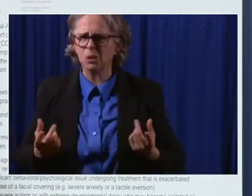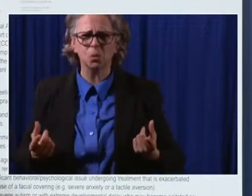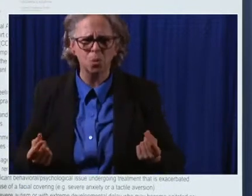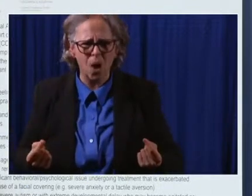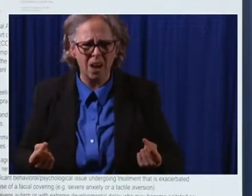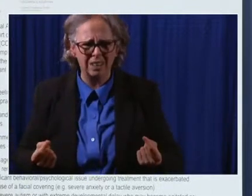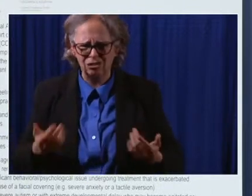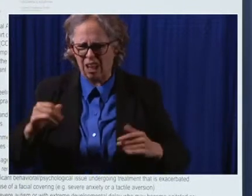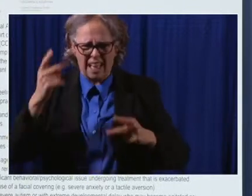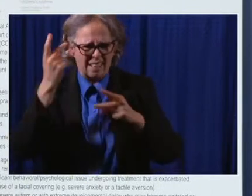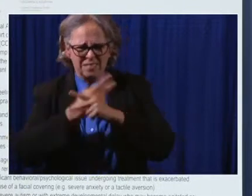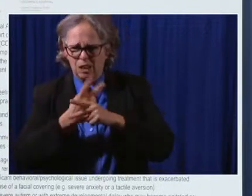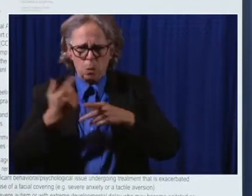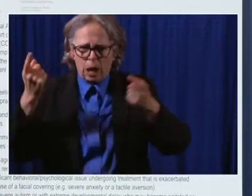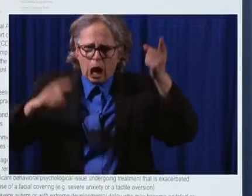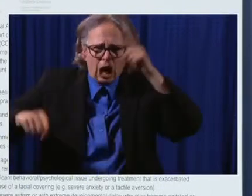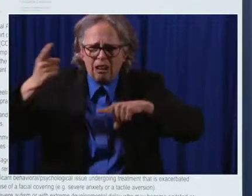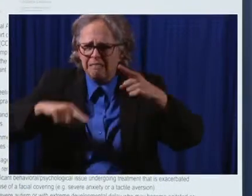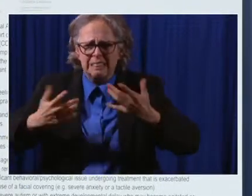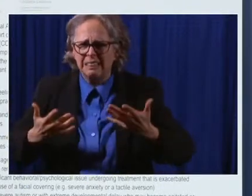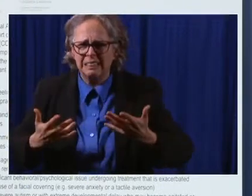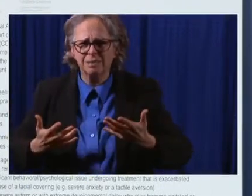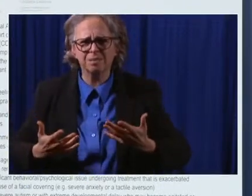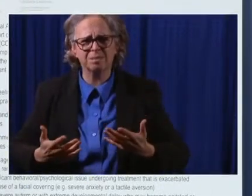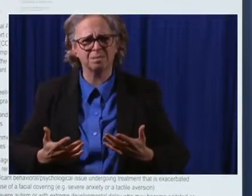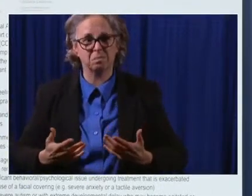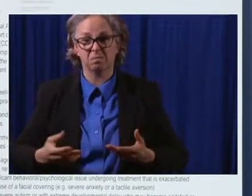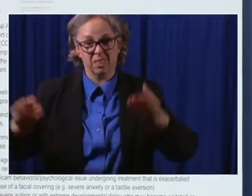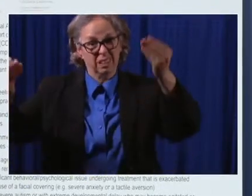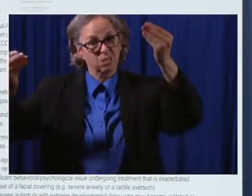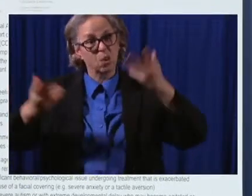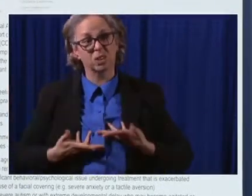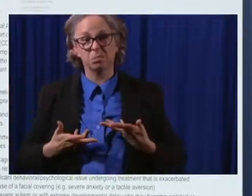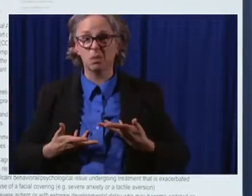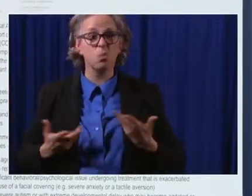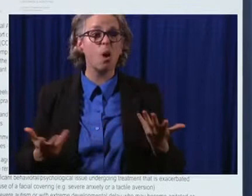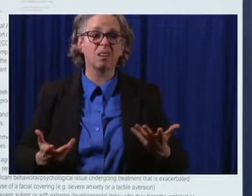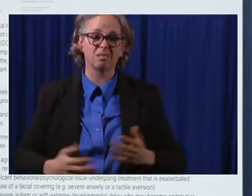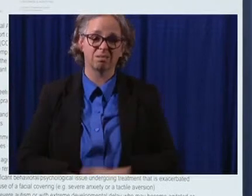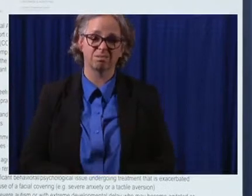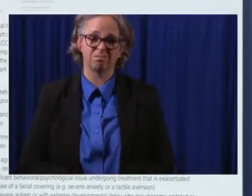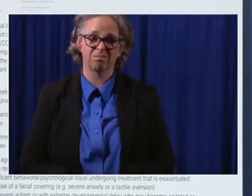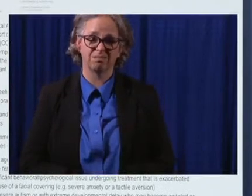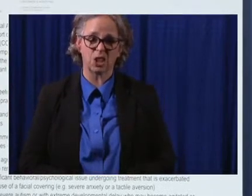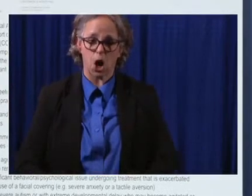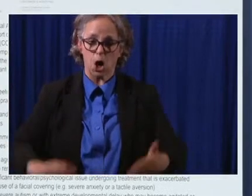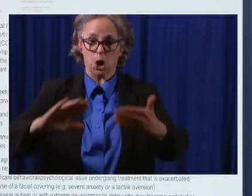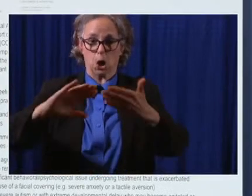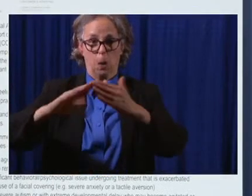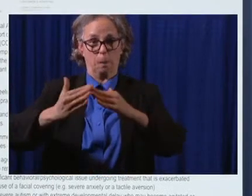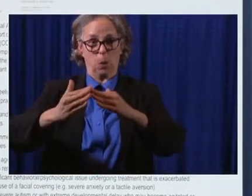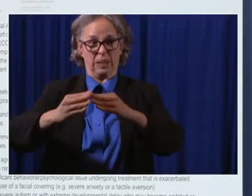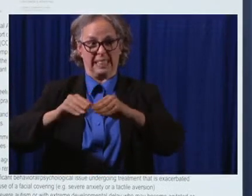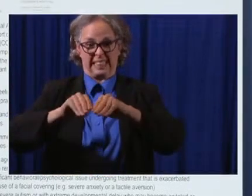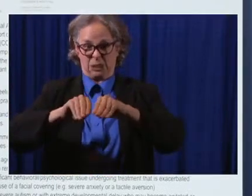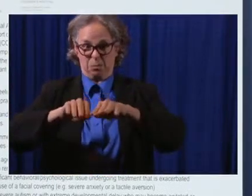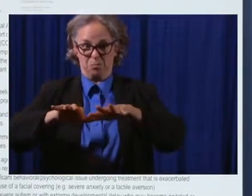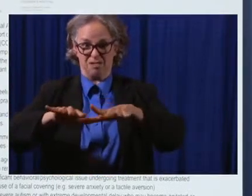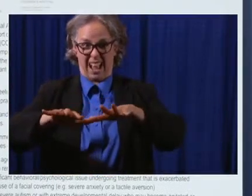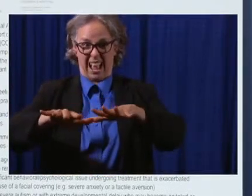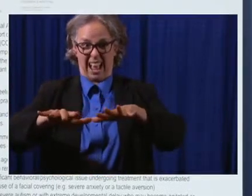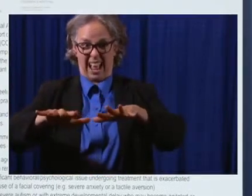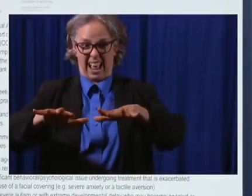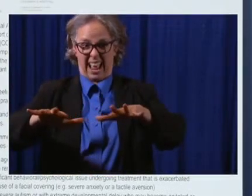going on, what I'm told is that the community spread in that community will